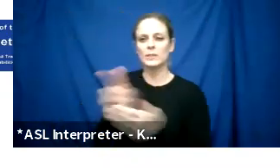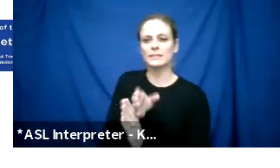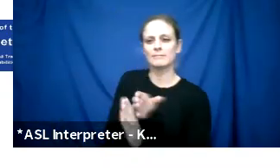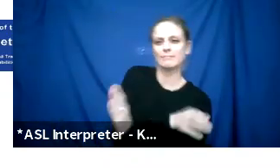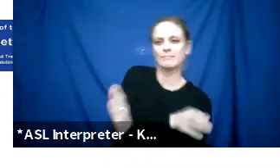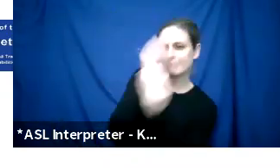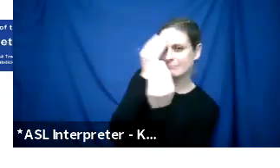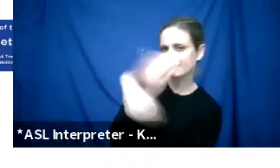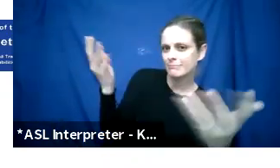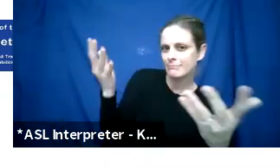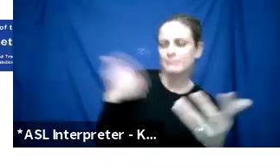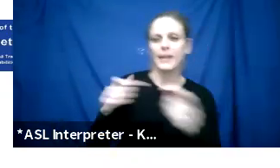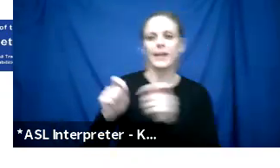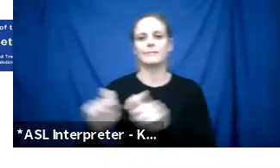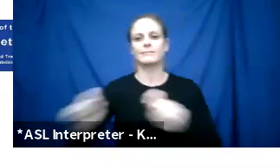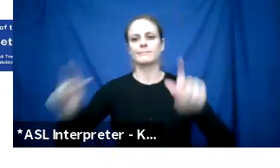to registration.